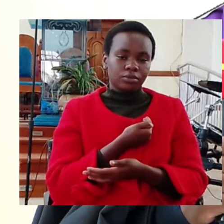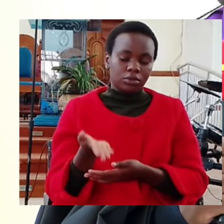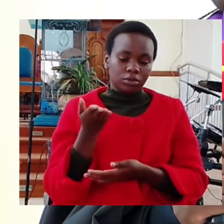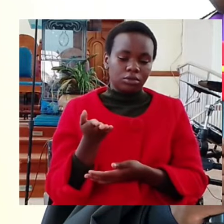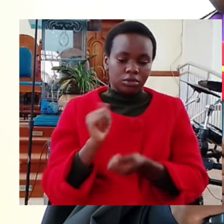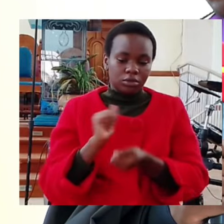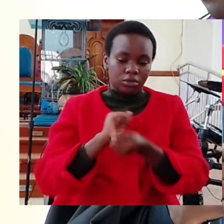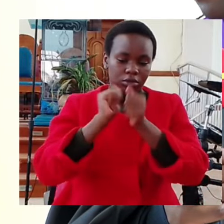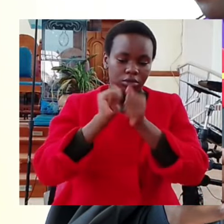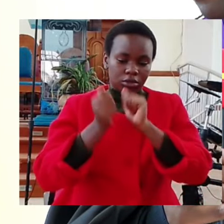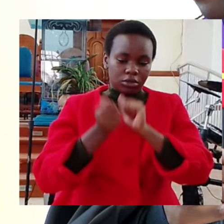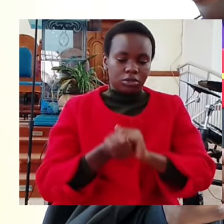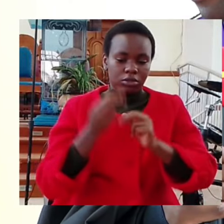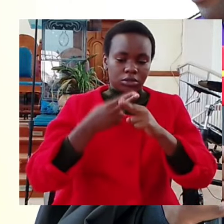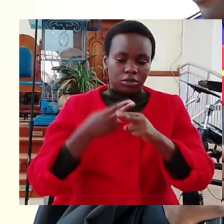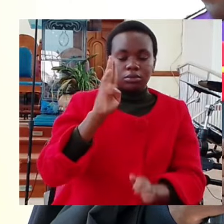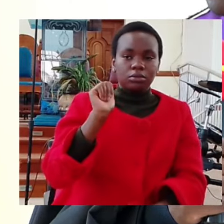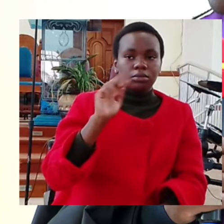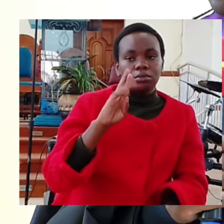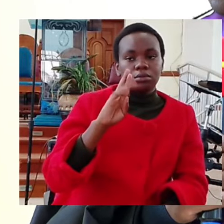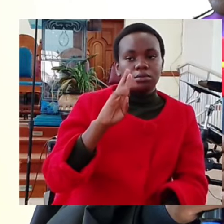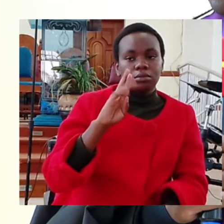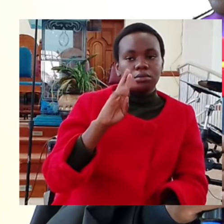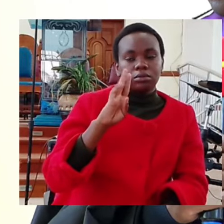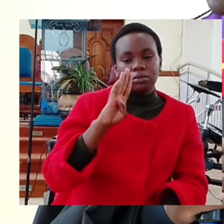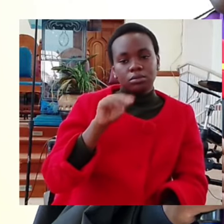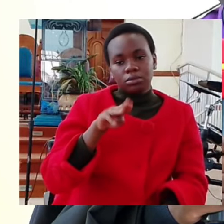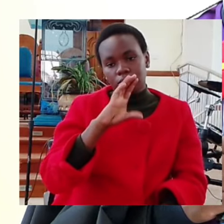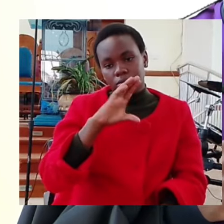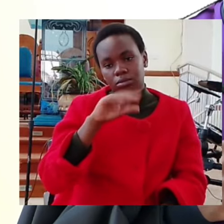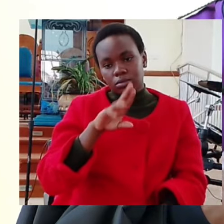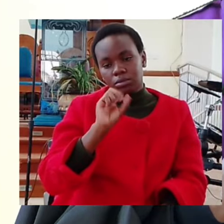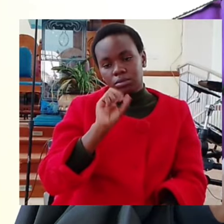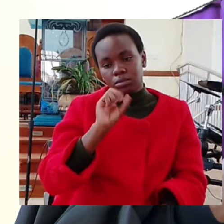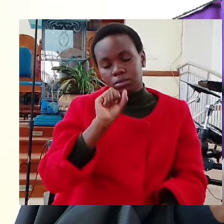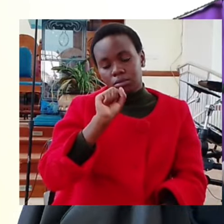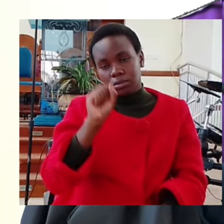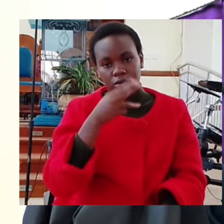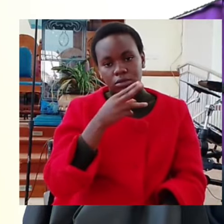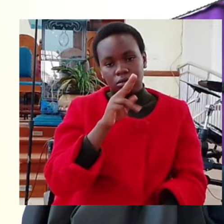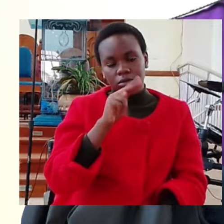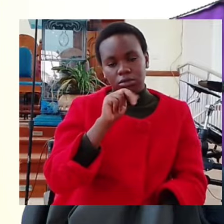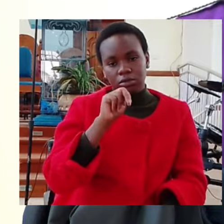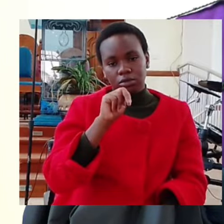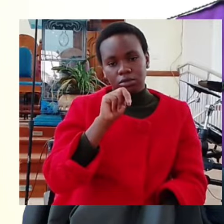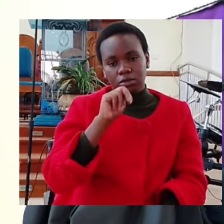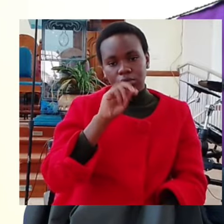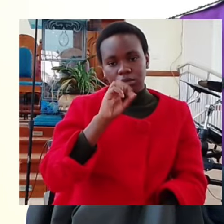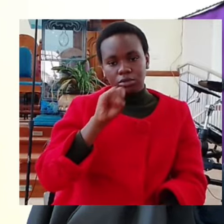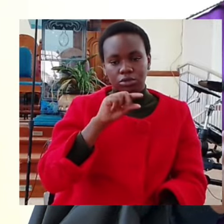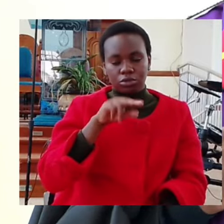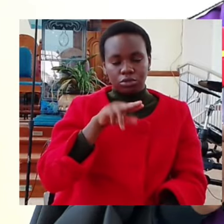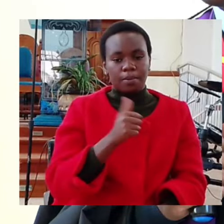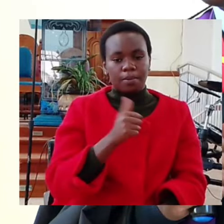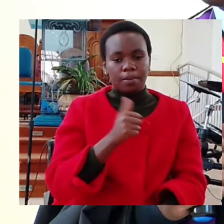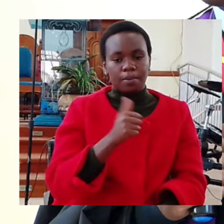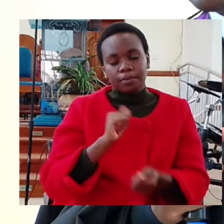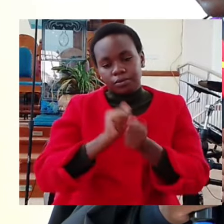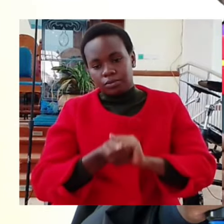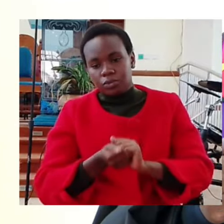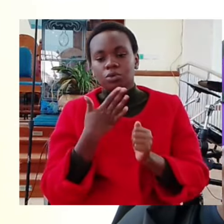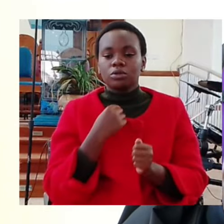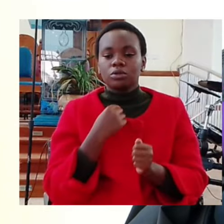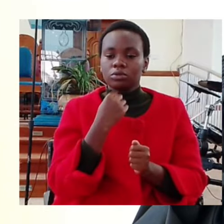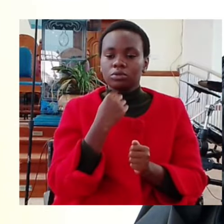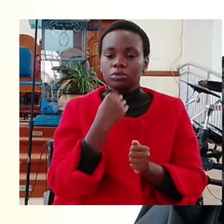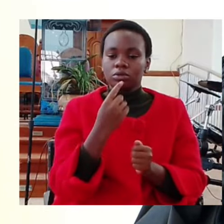ithuothe twitagwo Barnabas woka woria jogu witagwo atia Barnabas But we don't want you to say that